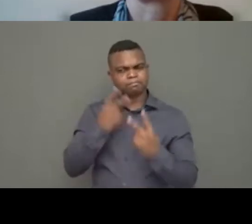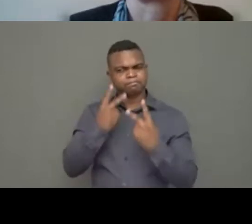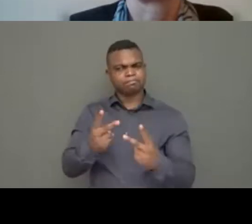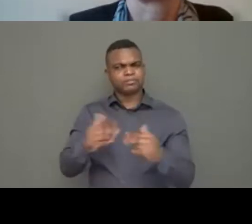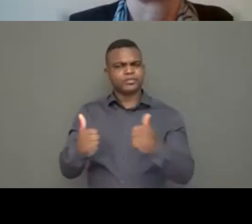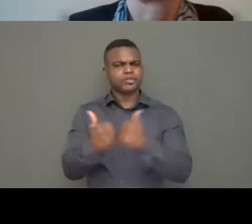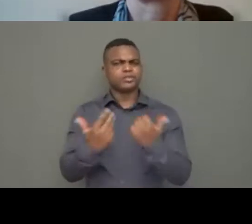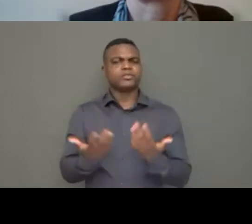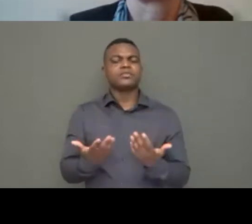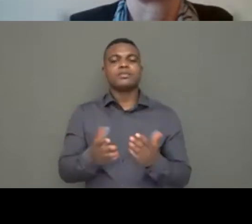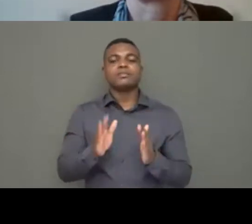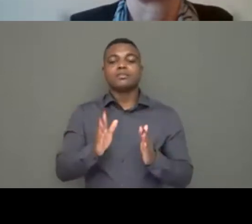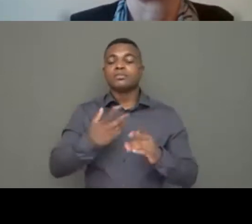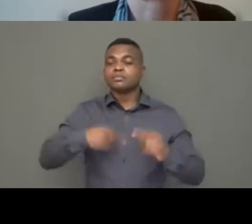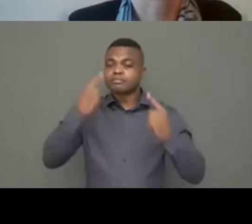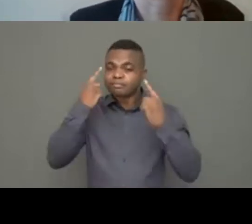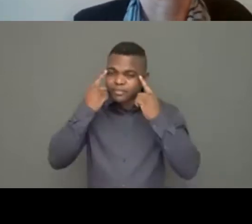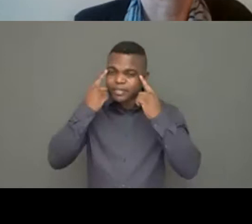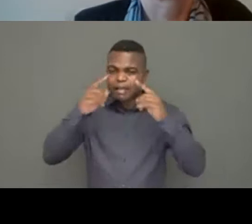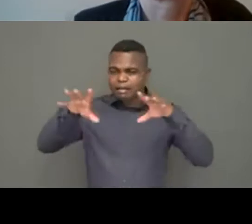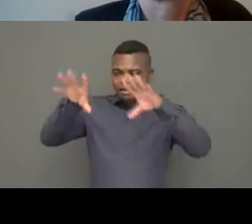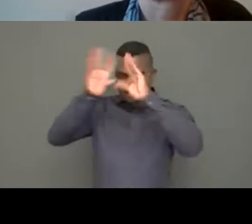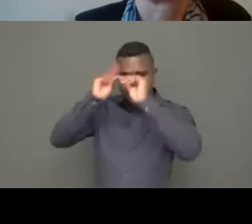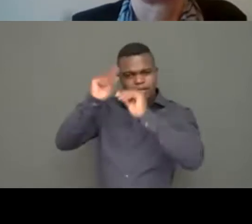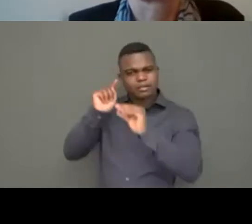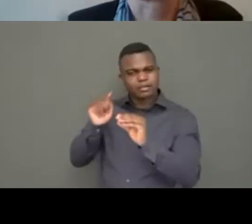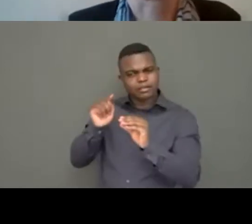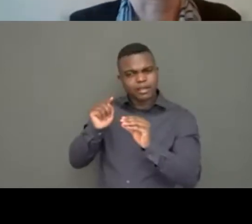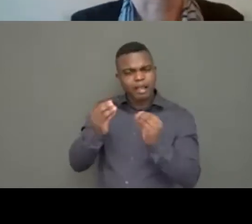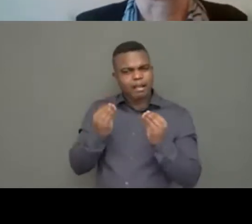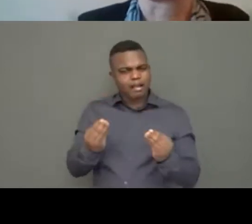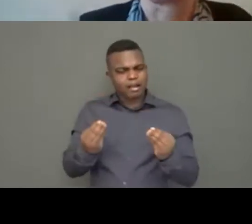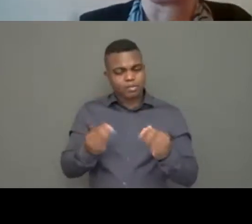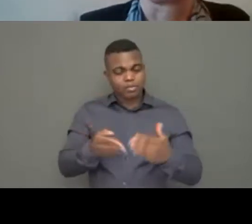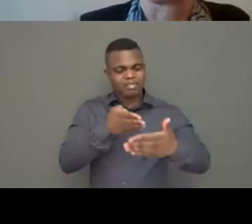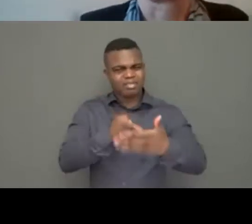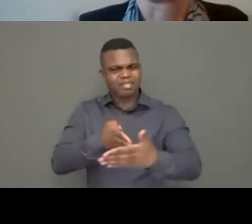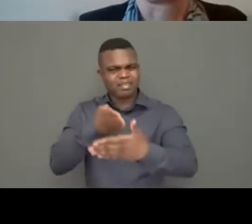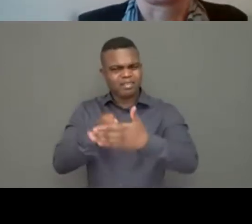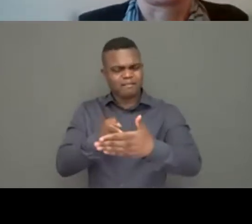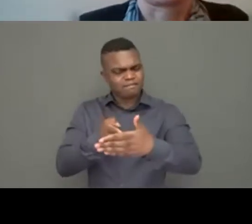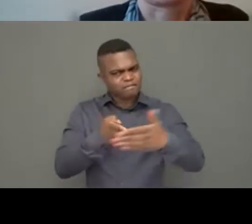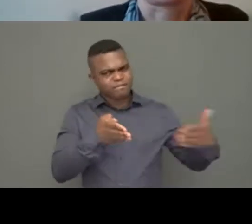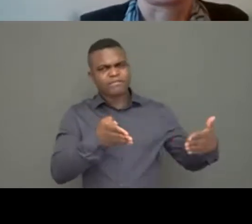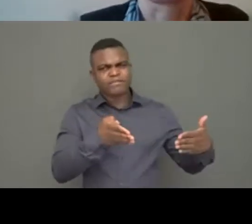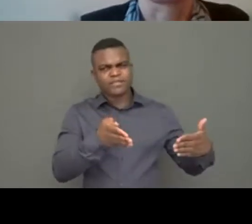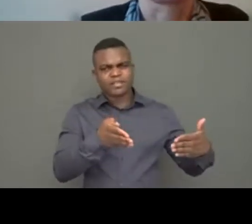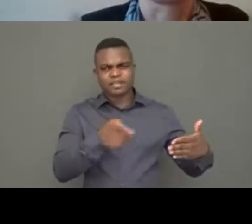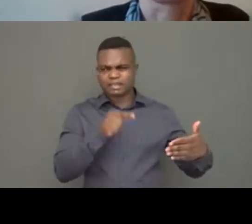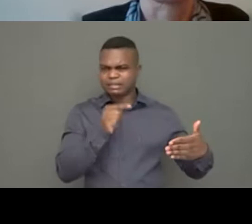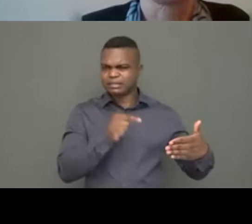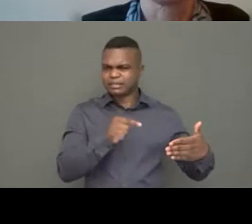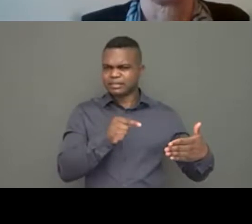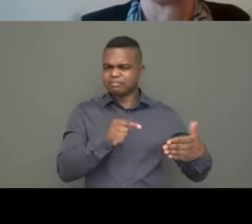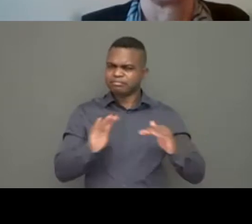that exist, to overcome exclusion that exists in all of our societies, in my society, in the UK, and around the